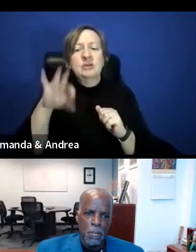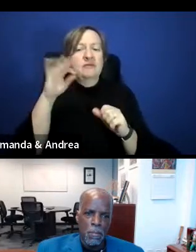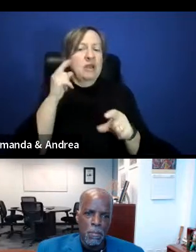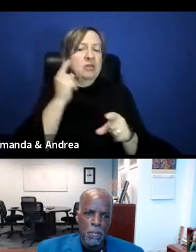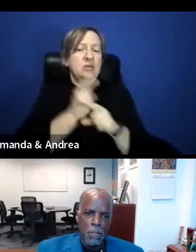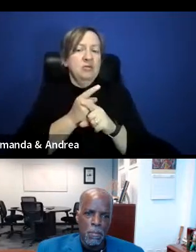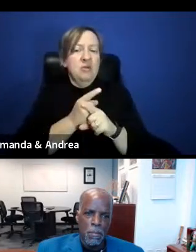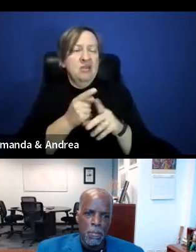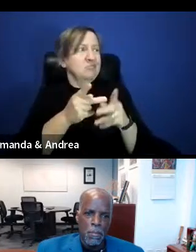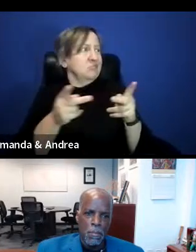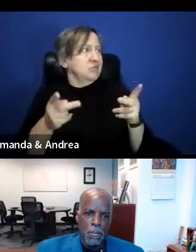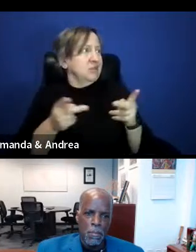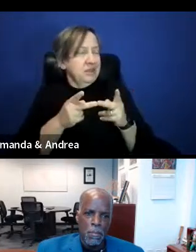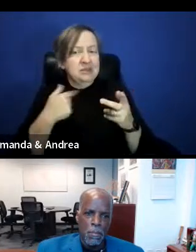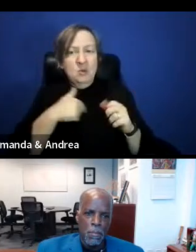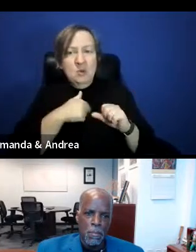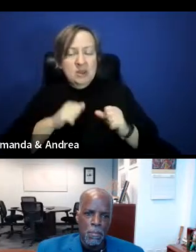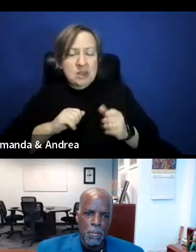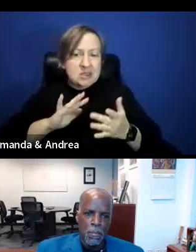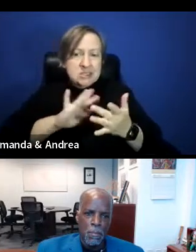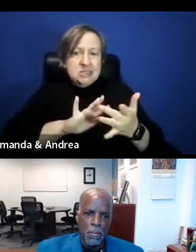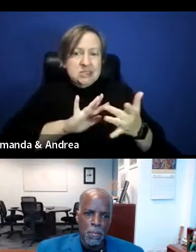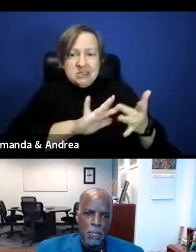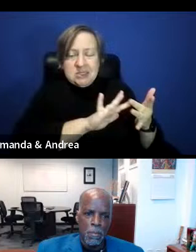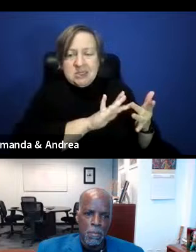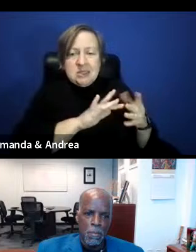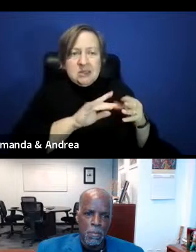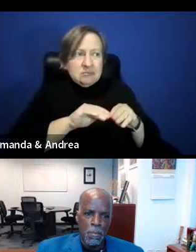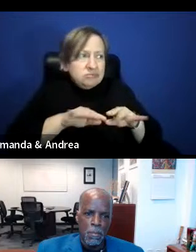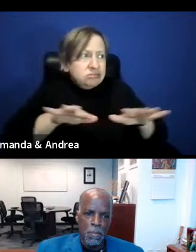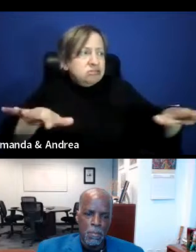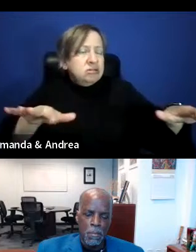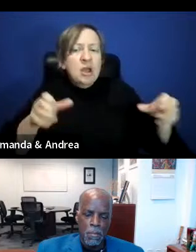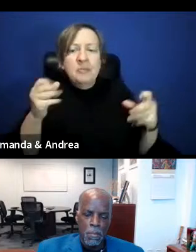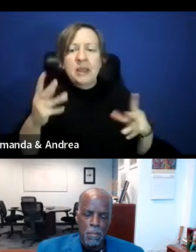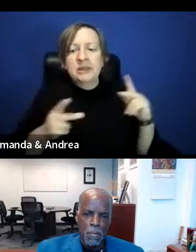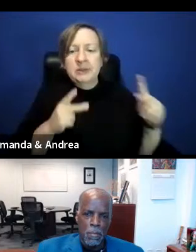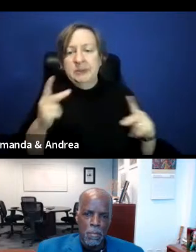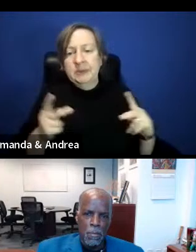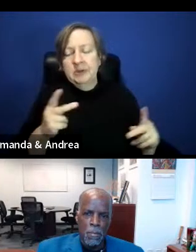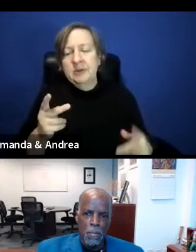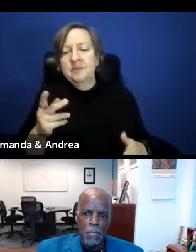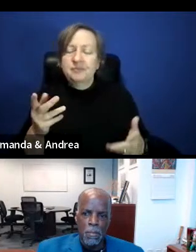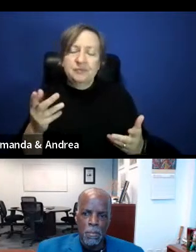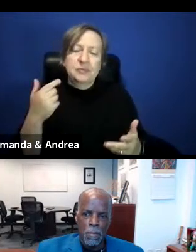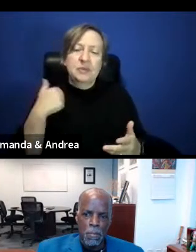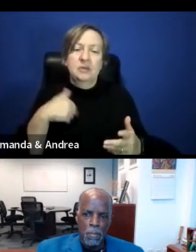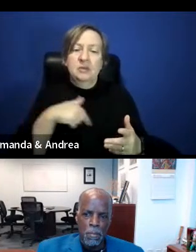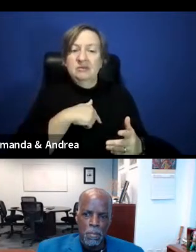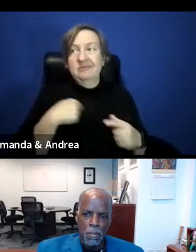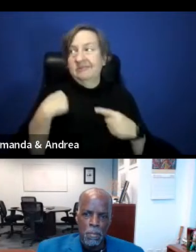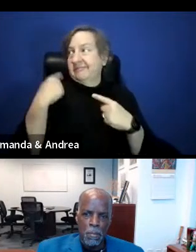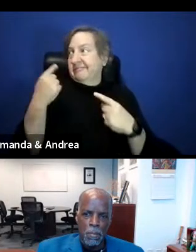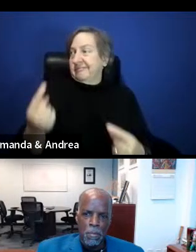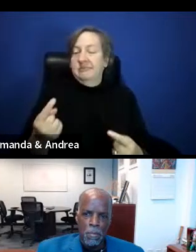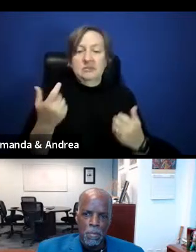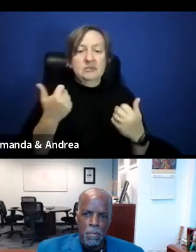venues where we can reach as many people as possible. We, from the very beginning of the program, we've been going